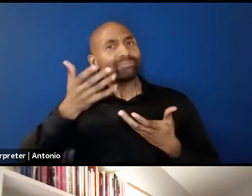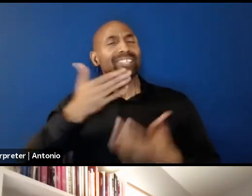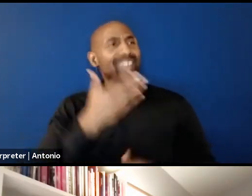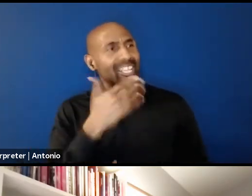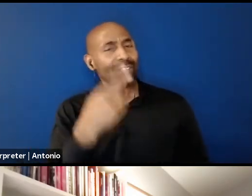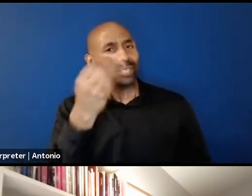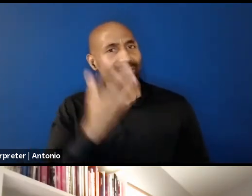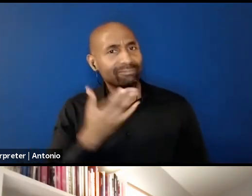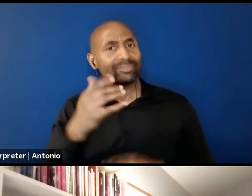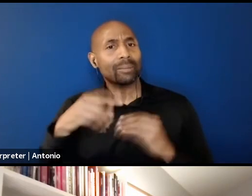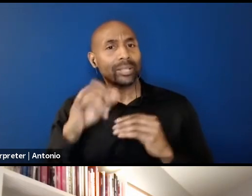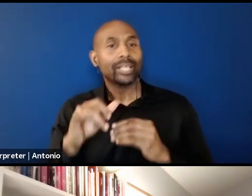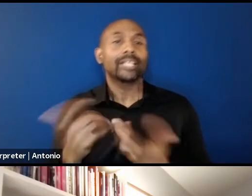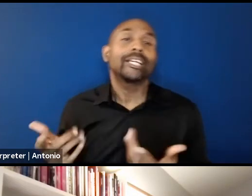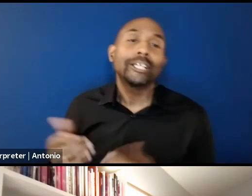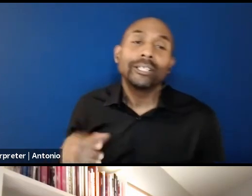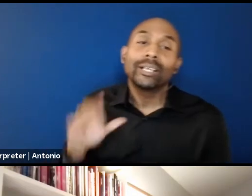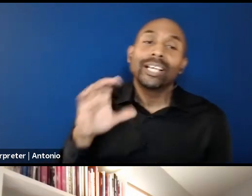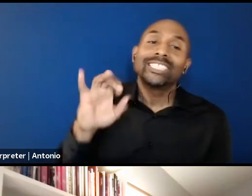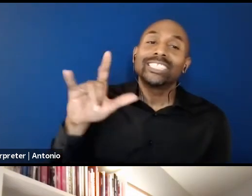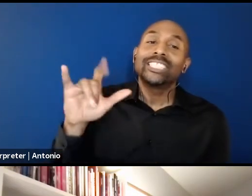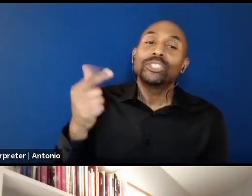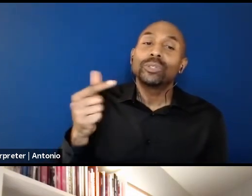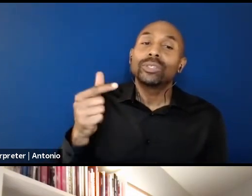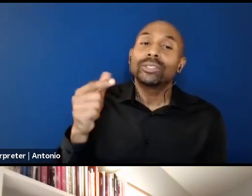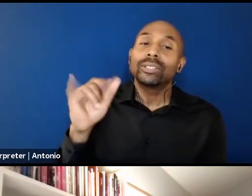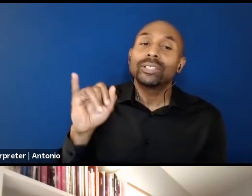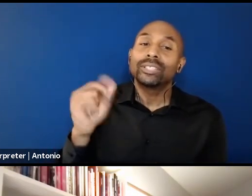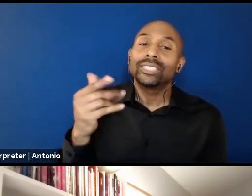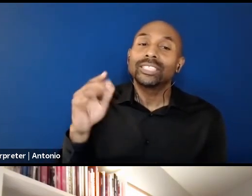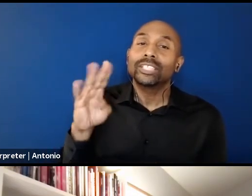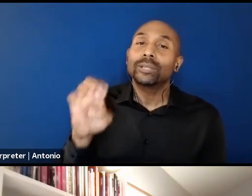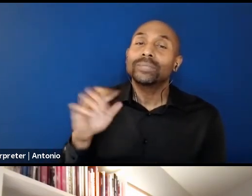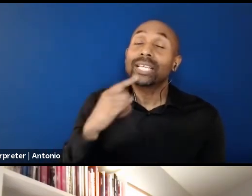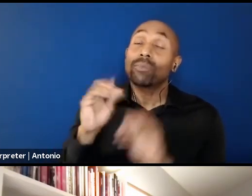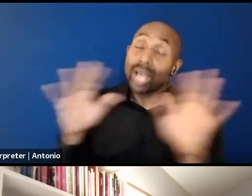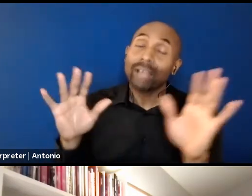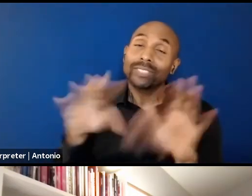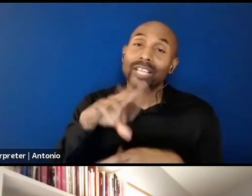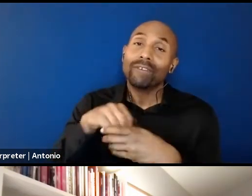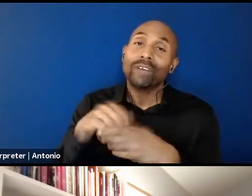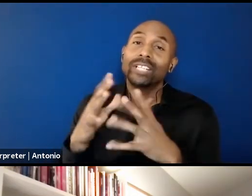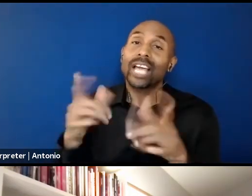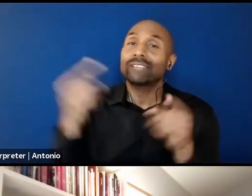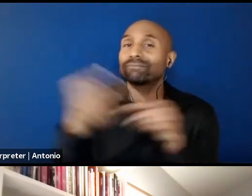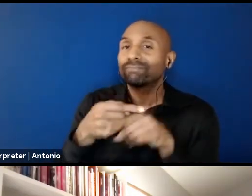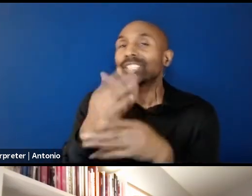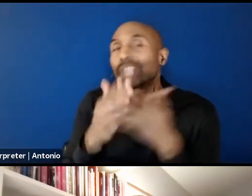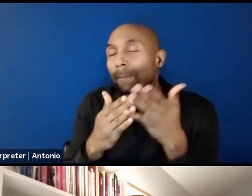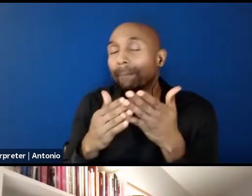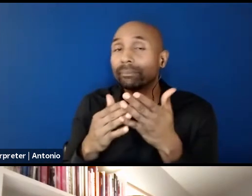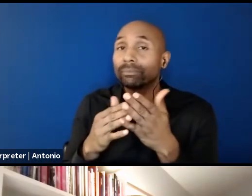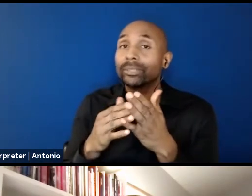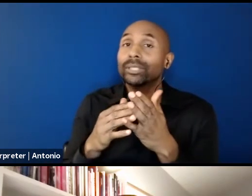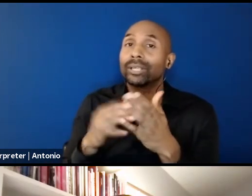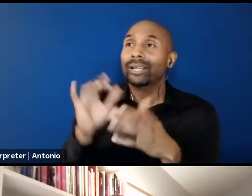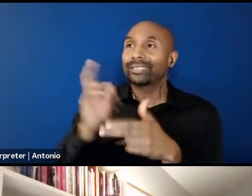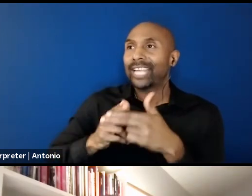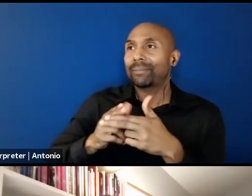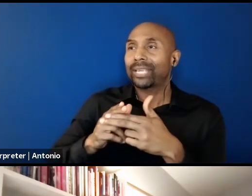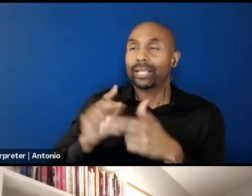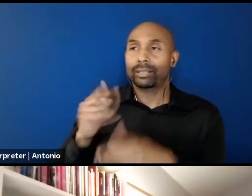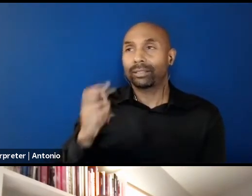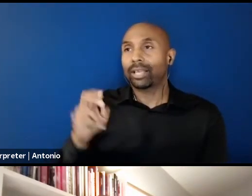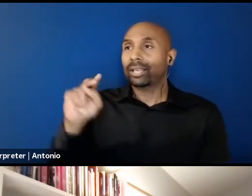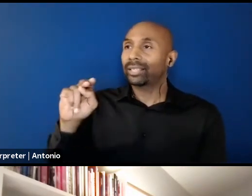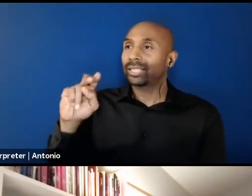certain amount of controversy and much to think about, yeah. in terms of the naming of the mountain, in terms